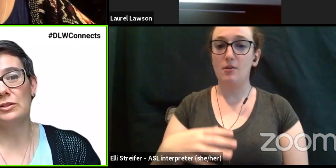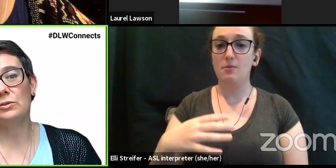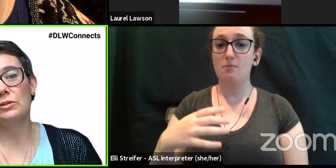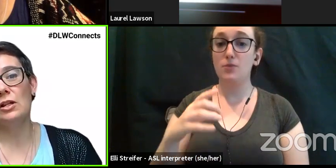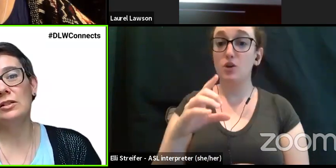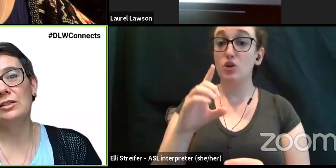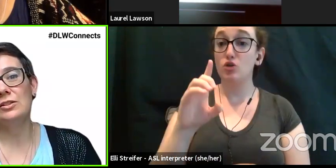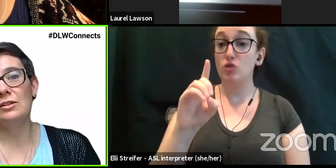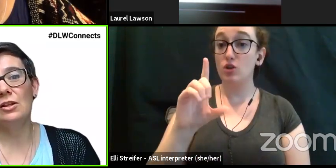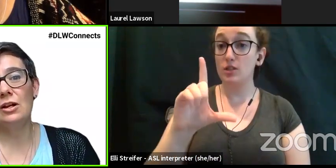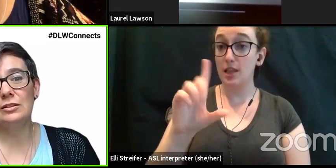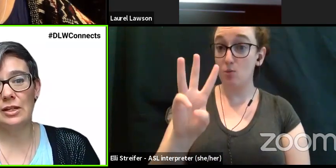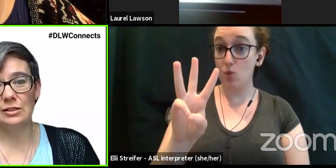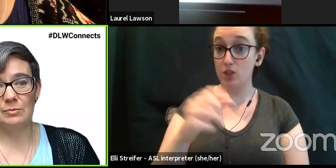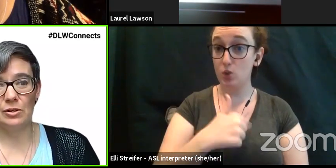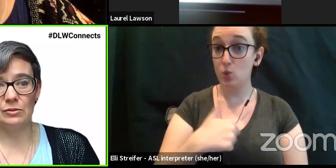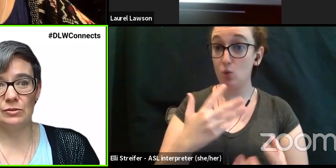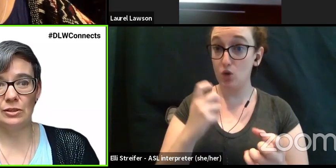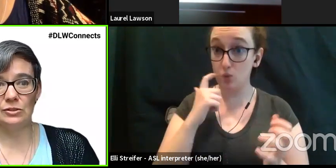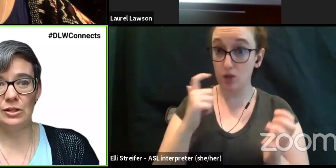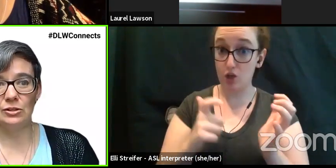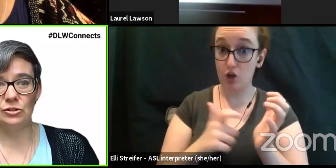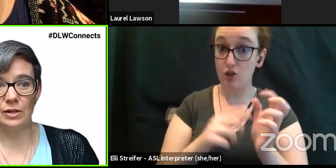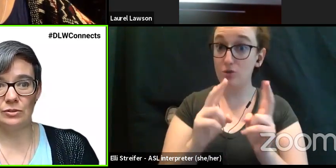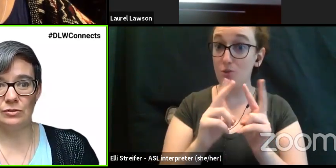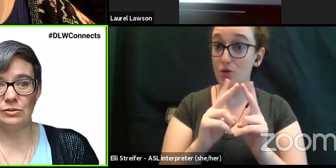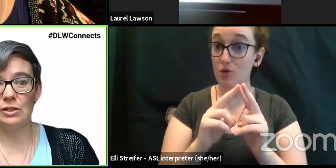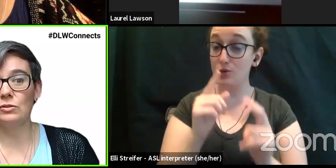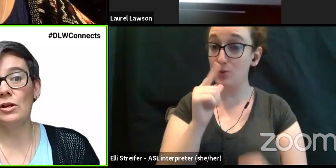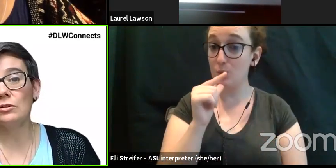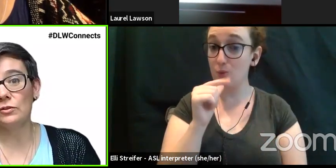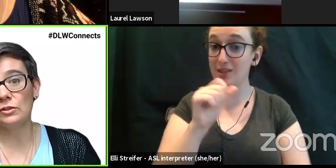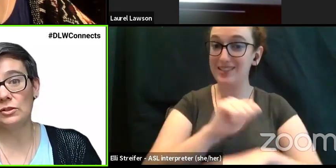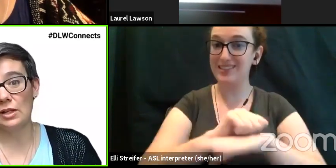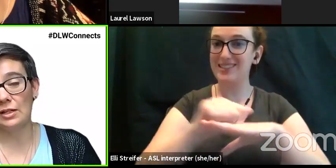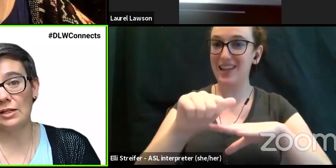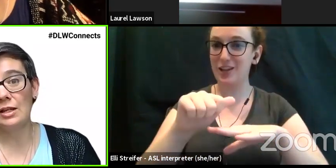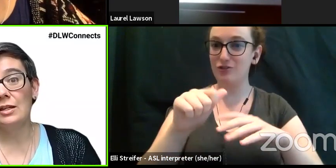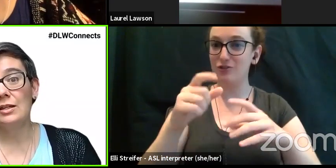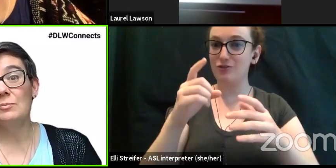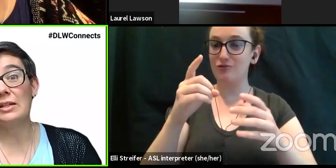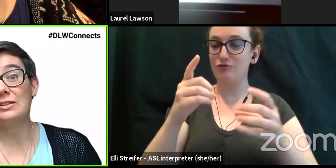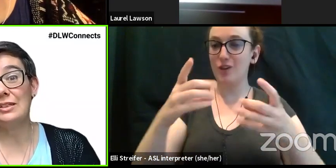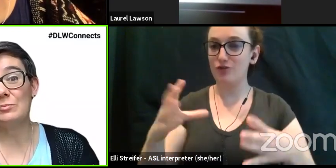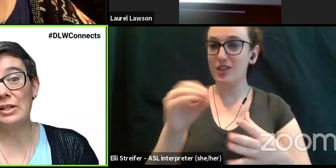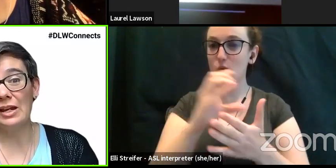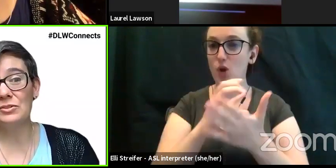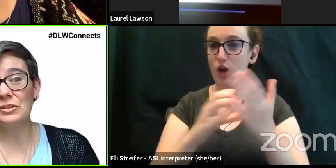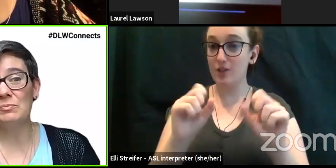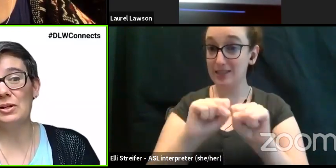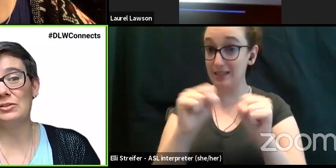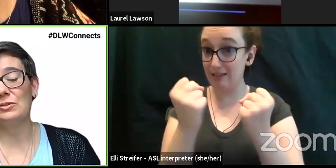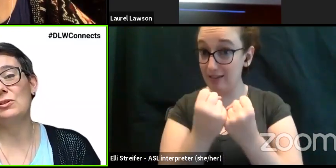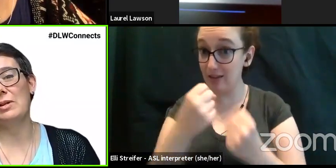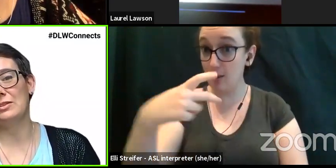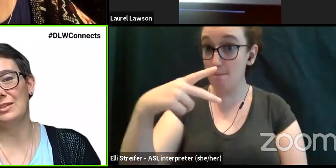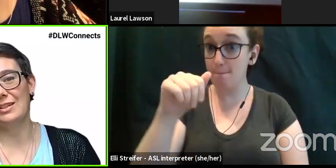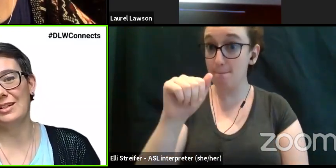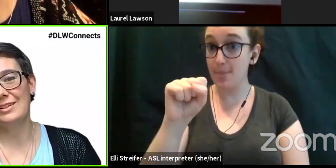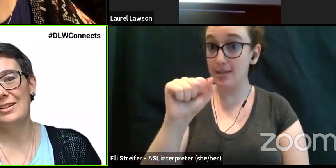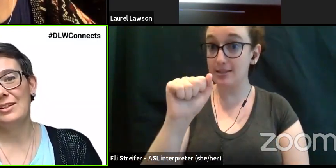West would like to acknowledge our longstanding partners at the Stage Directors and Choreographers Society, the Pasadena Playhouse and Boston